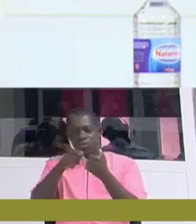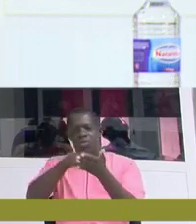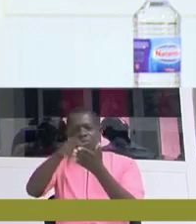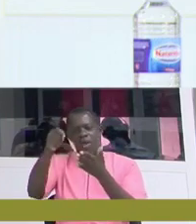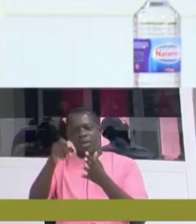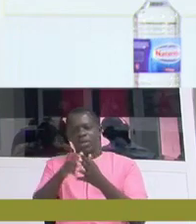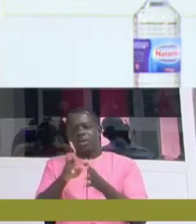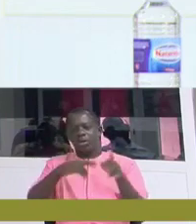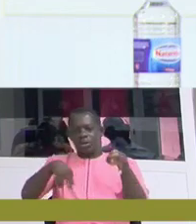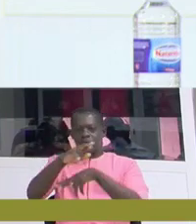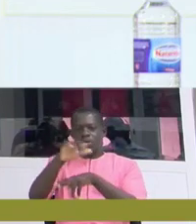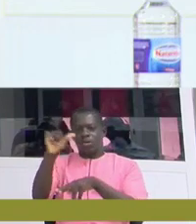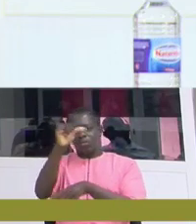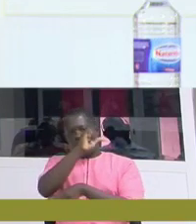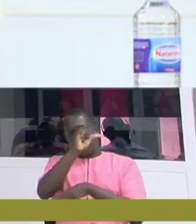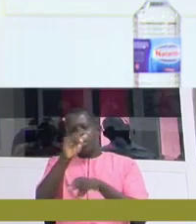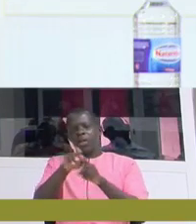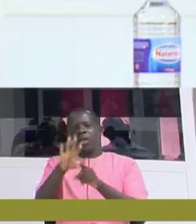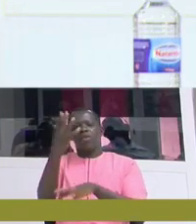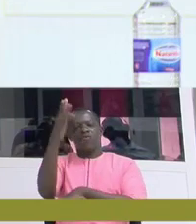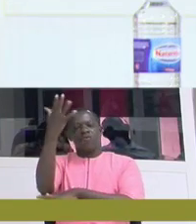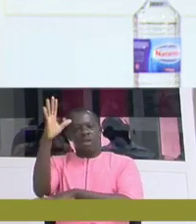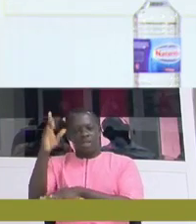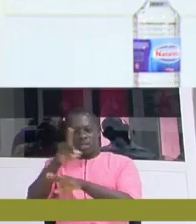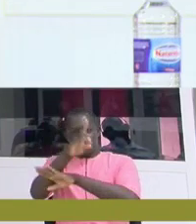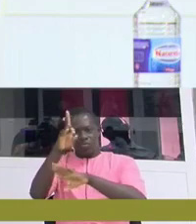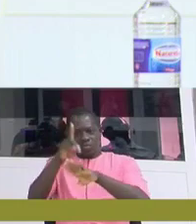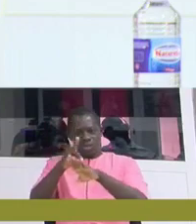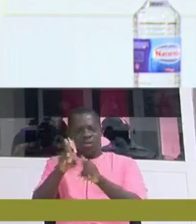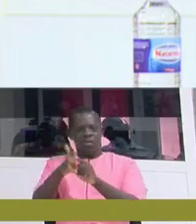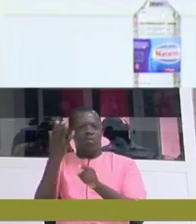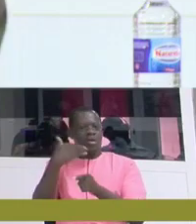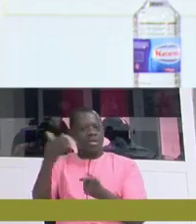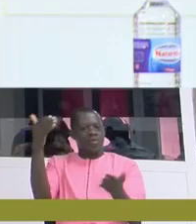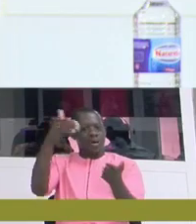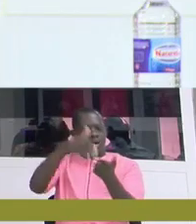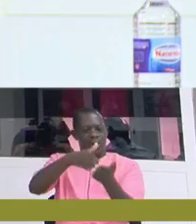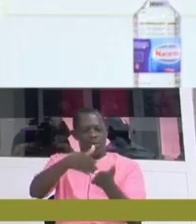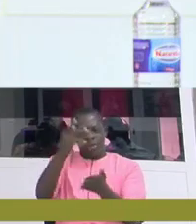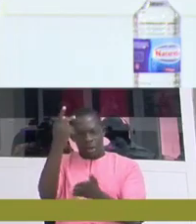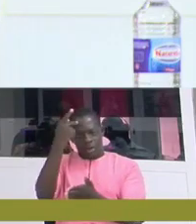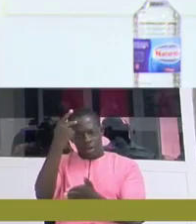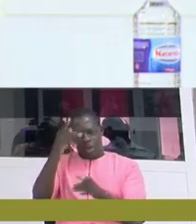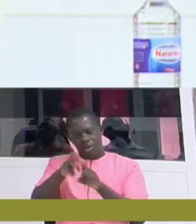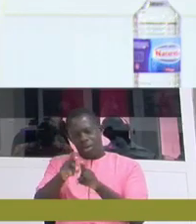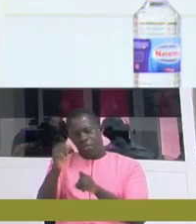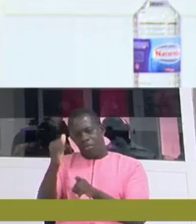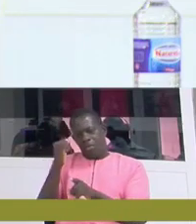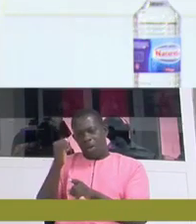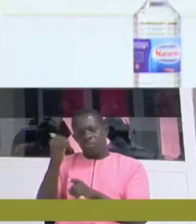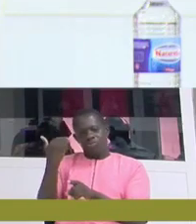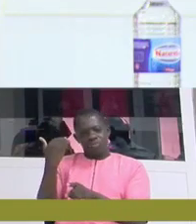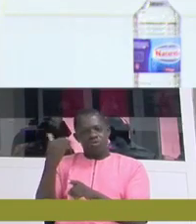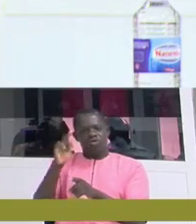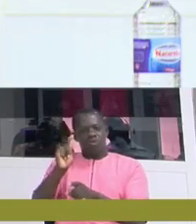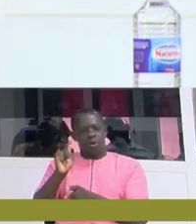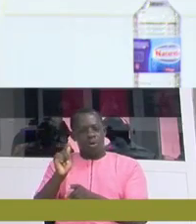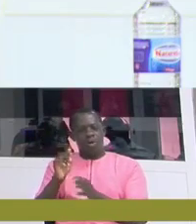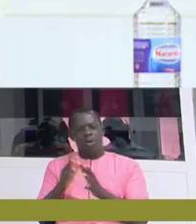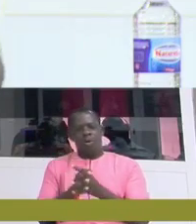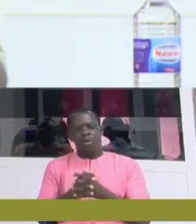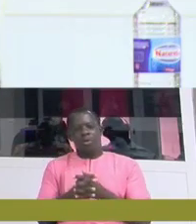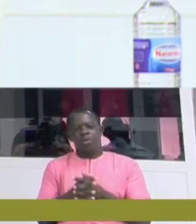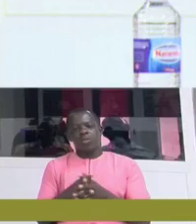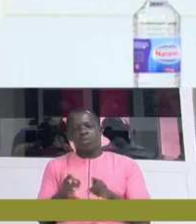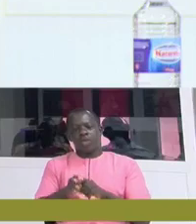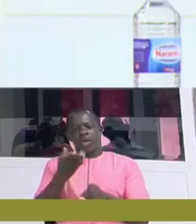And to buy food. Yes. And return back to the jungle. He said when he got to Kanilai, behind Kanila a little bit. I didn't